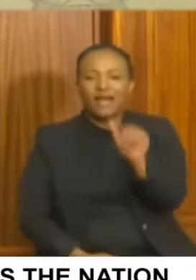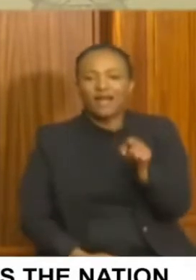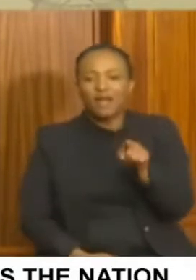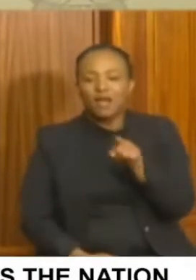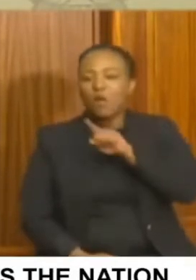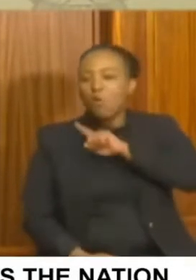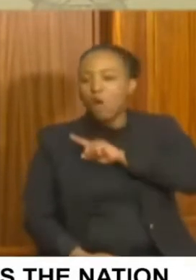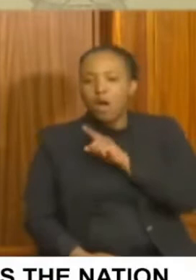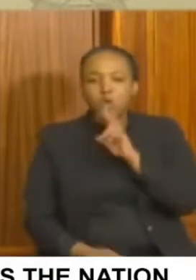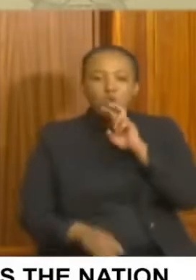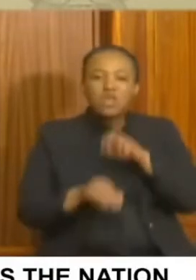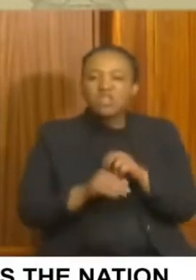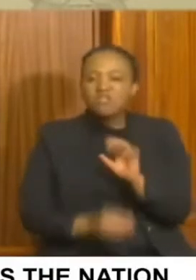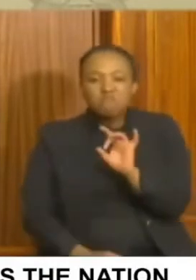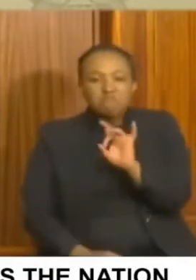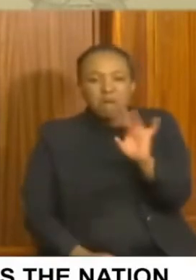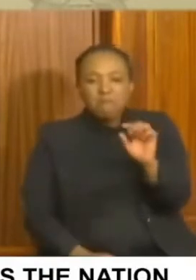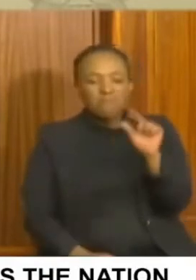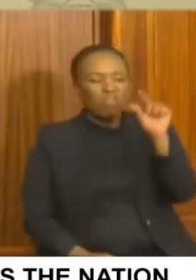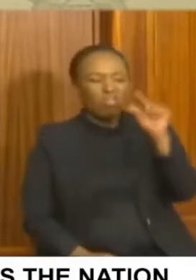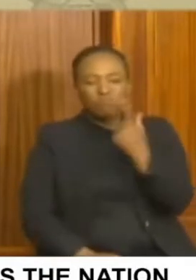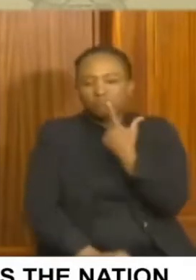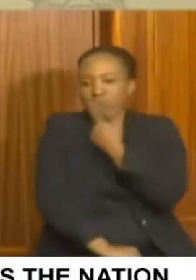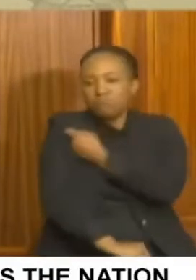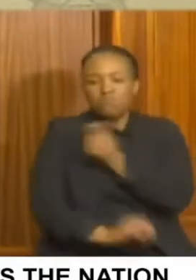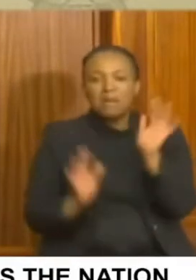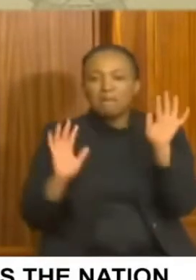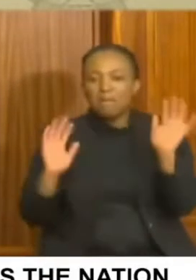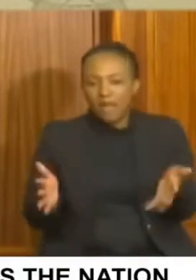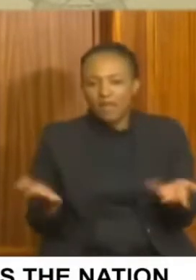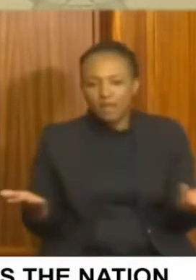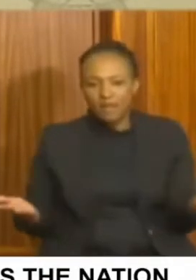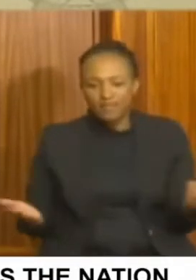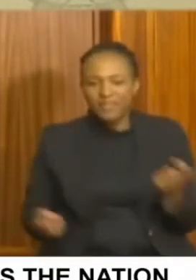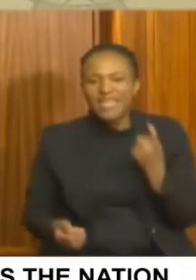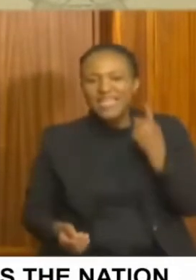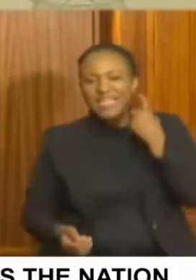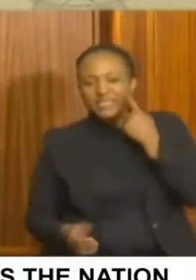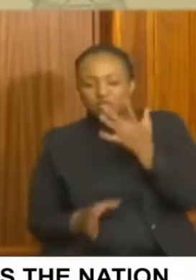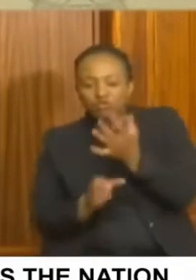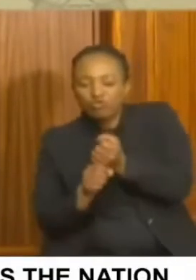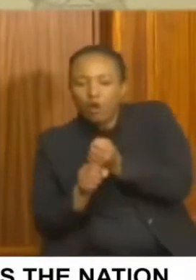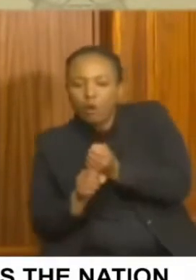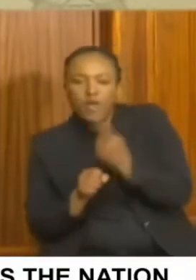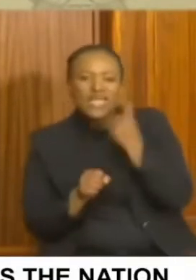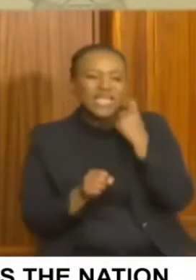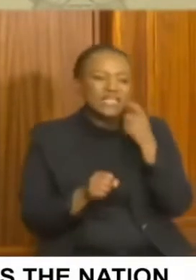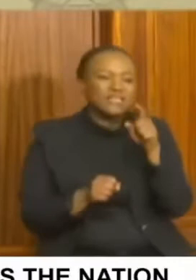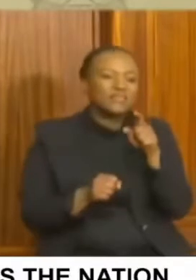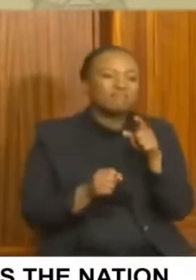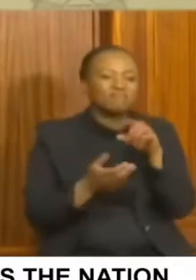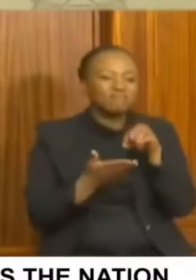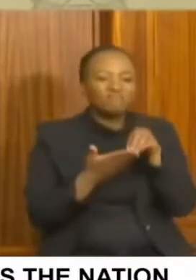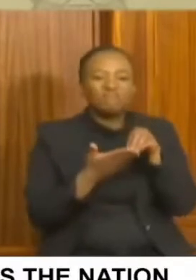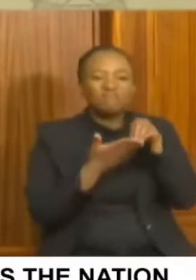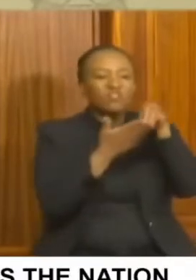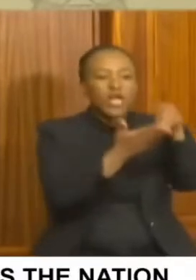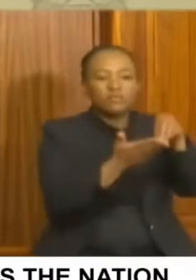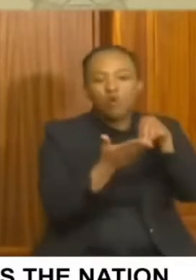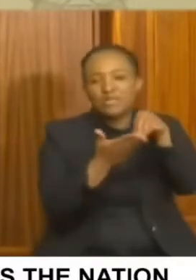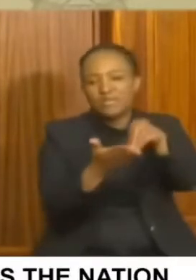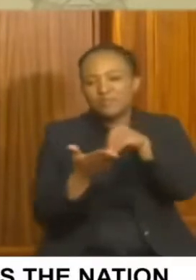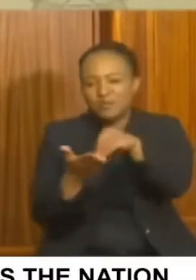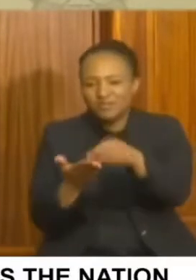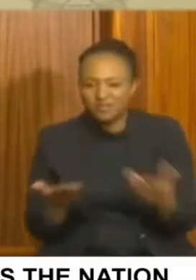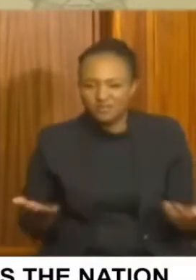requires only a single dose. Ooh, just one jab. And it's easier to store and transport. Just a little prick and it's all over. The